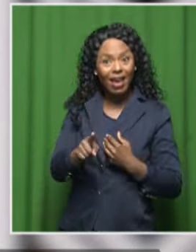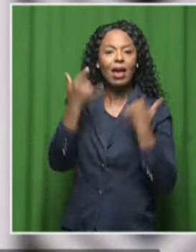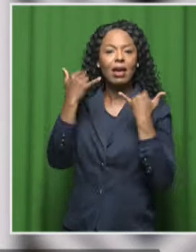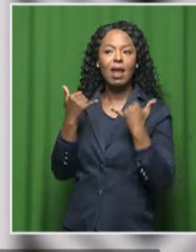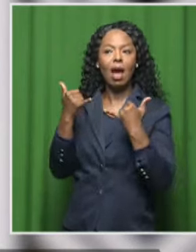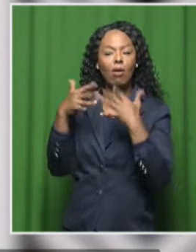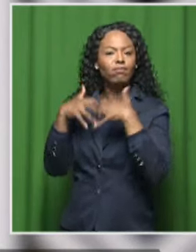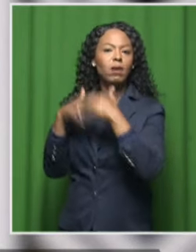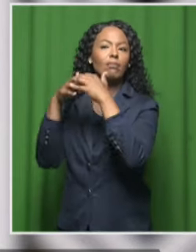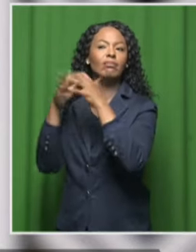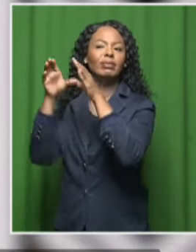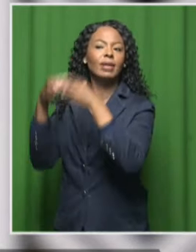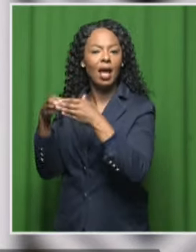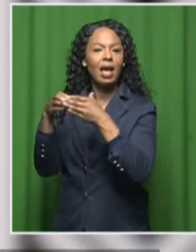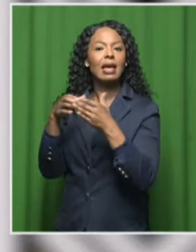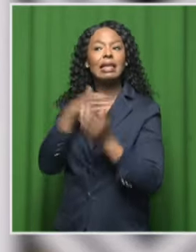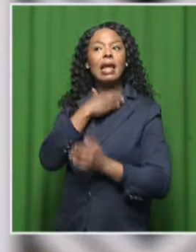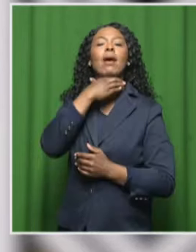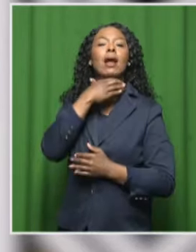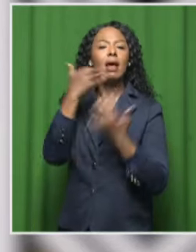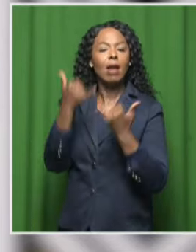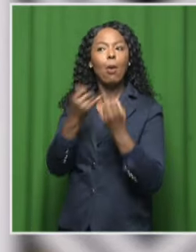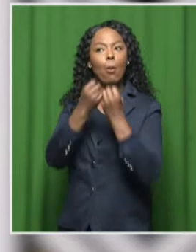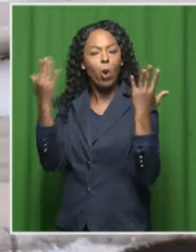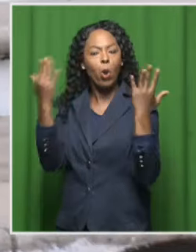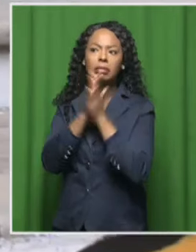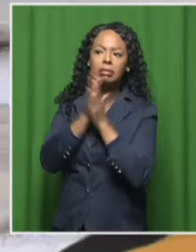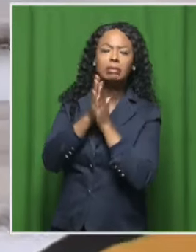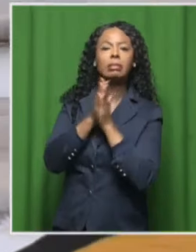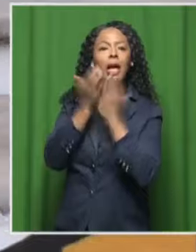Ndebele art to new audiences, cementing its